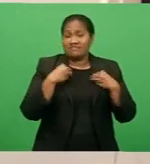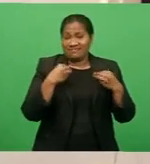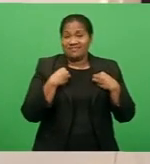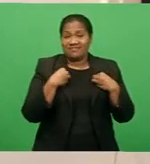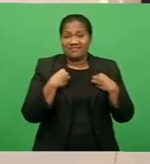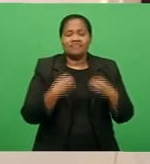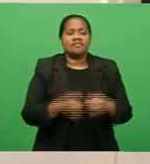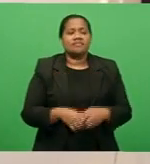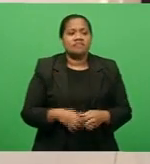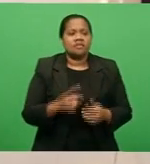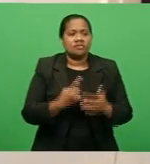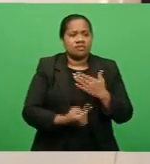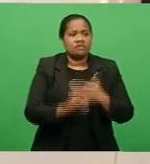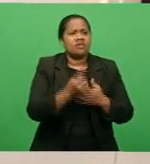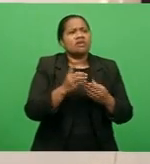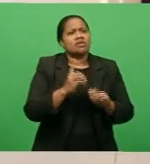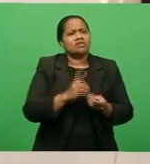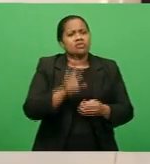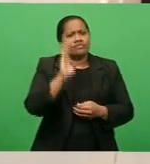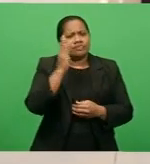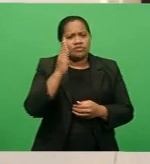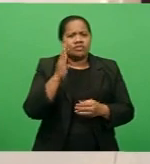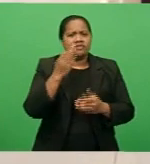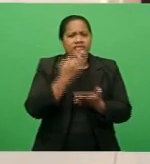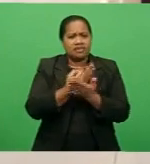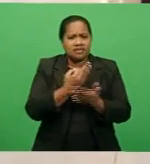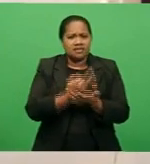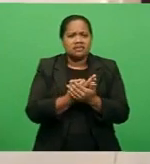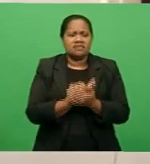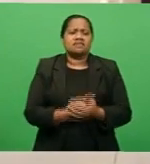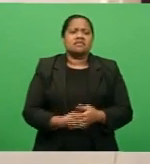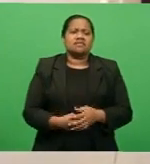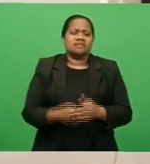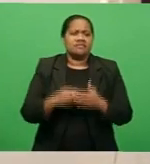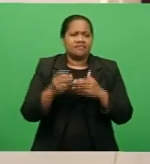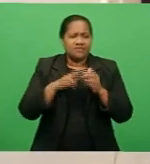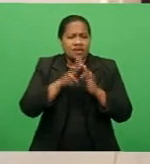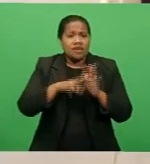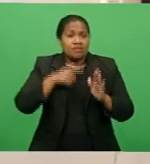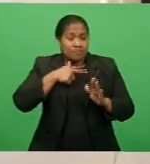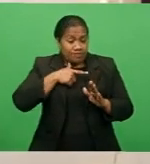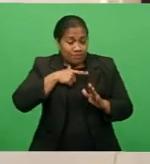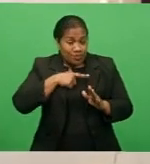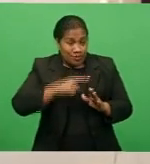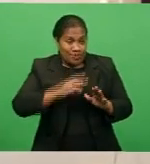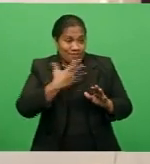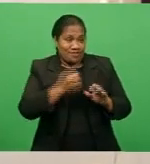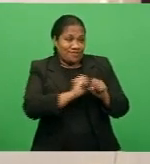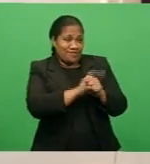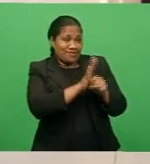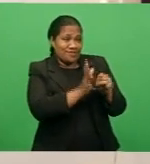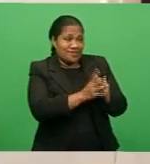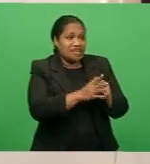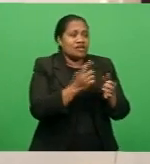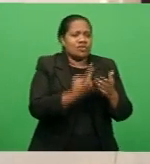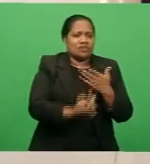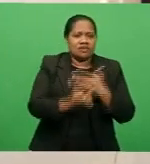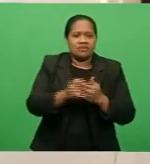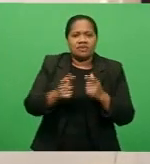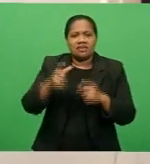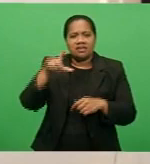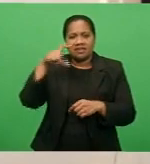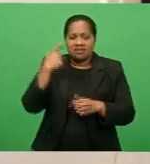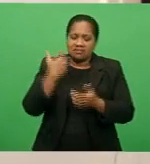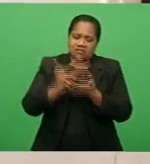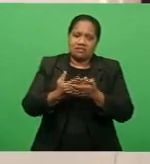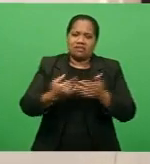a Bachelor of Finance and Bachelor of Risk Management. But because of COVID, classes went online, so I had to come